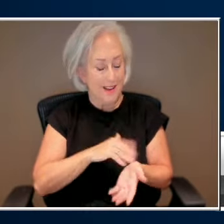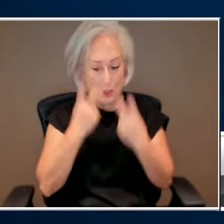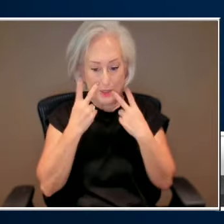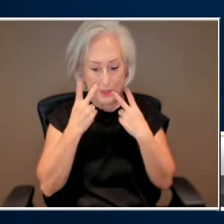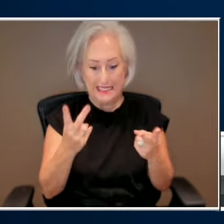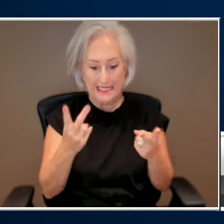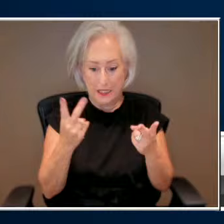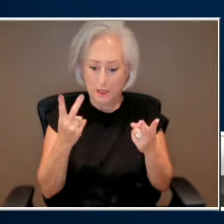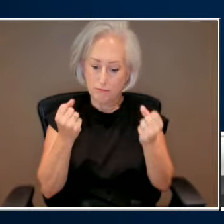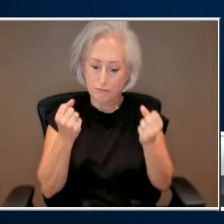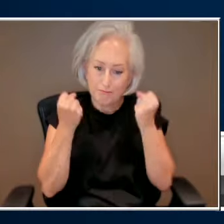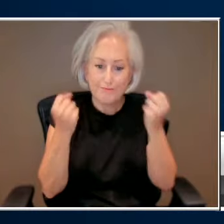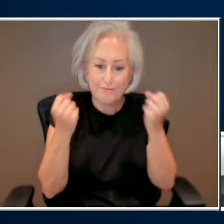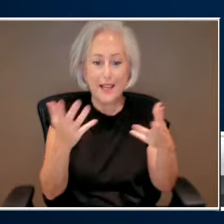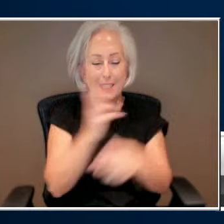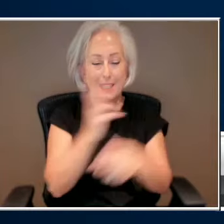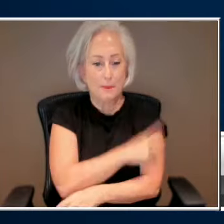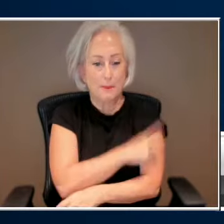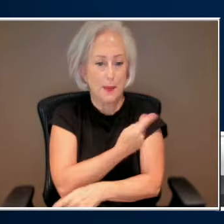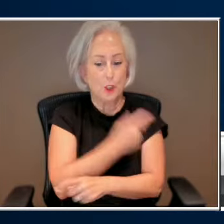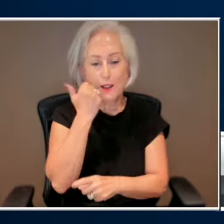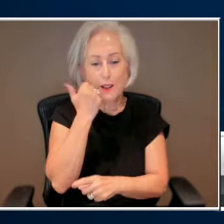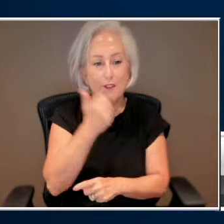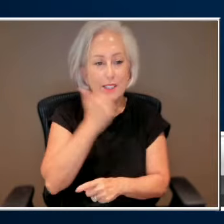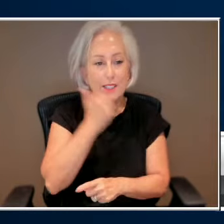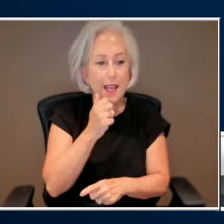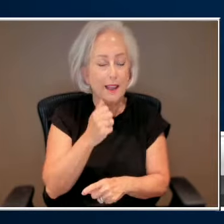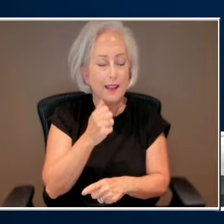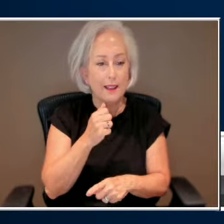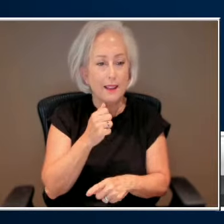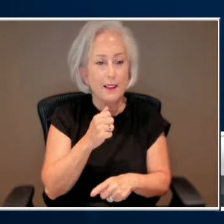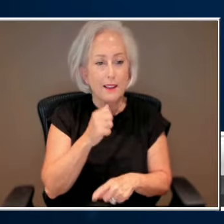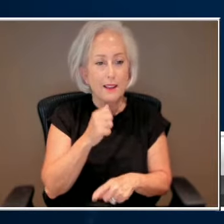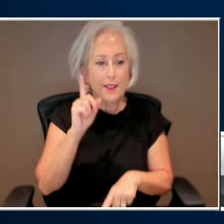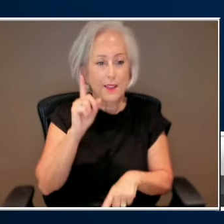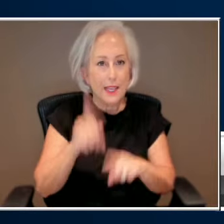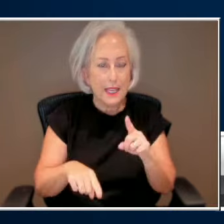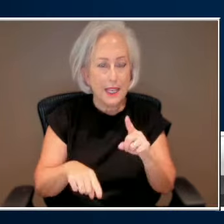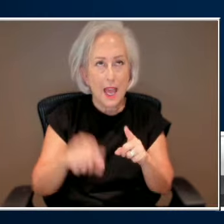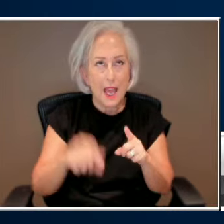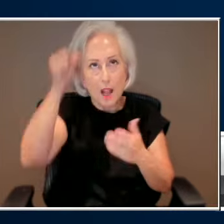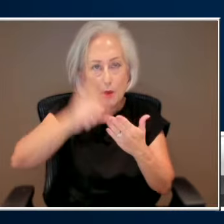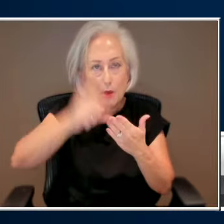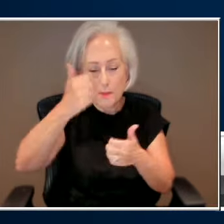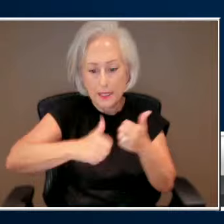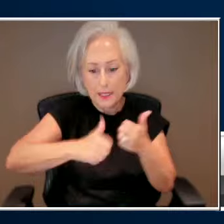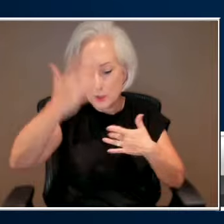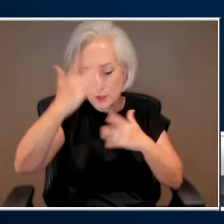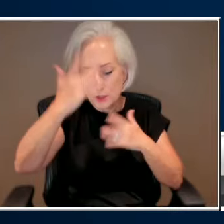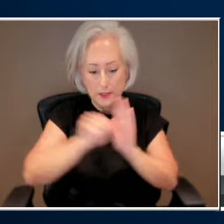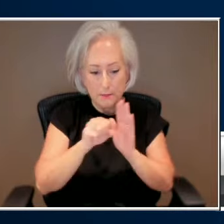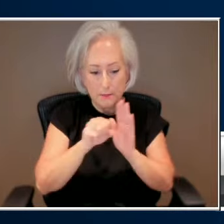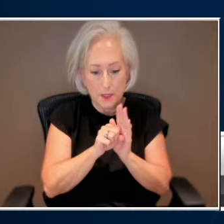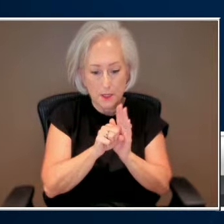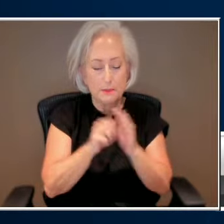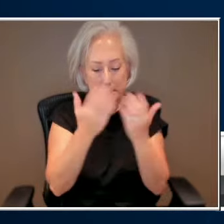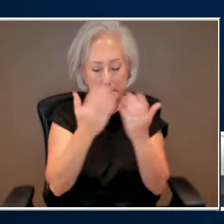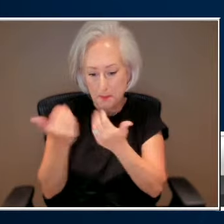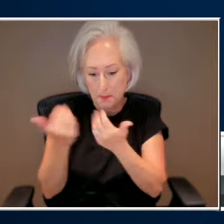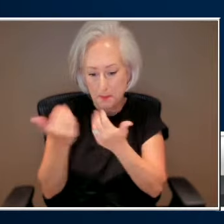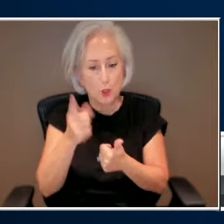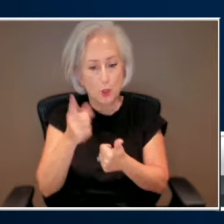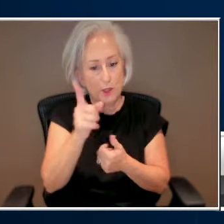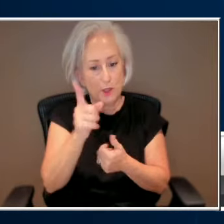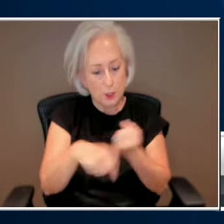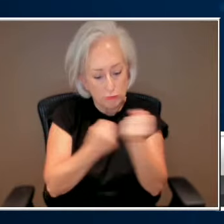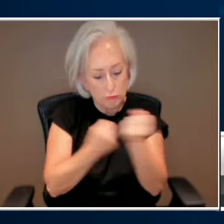day. They can't keep, it's hard to, keep every symptom to each patient and everything. So we have to be our own best advocate. If you feel